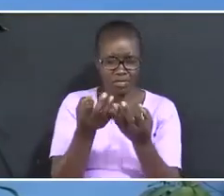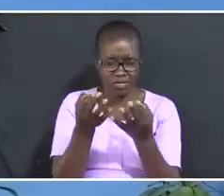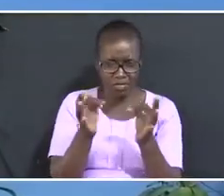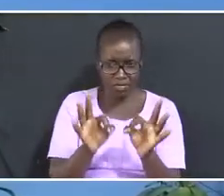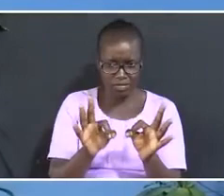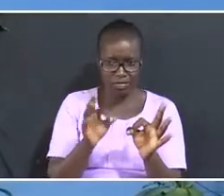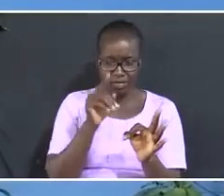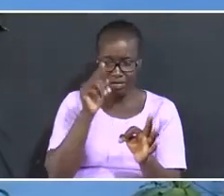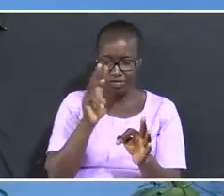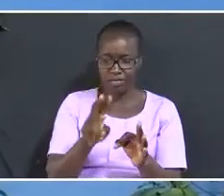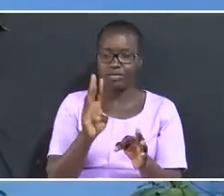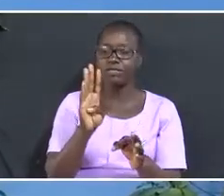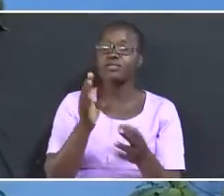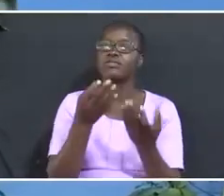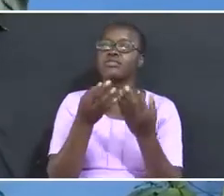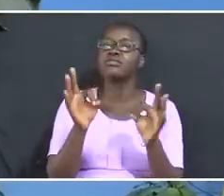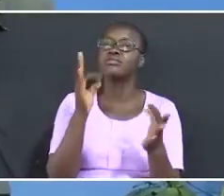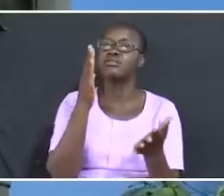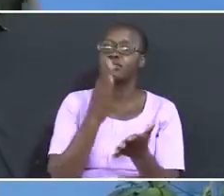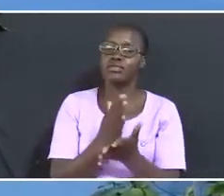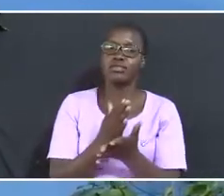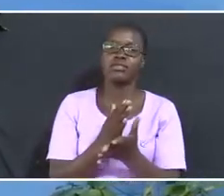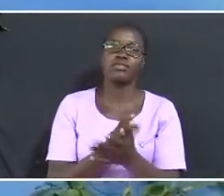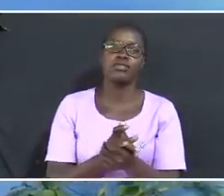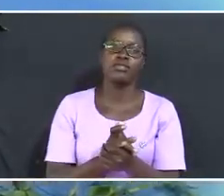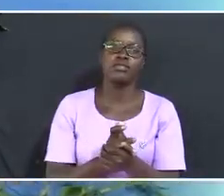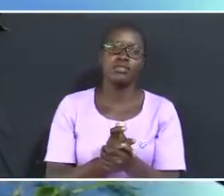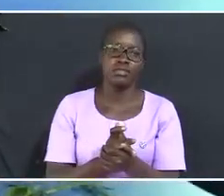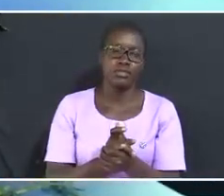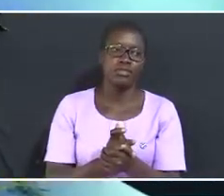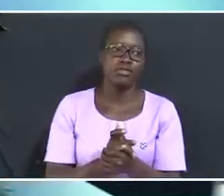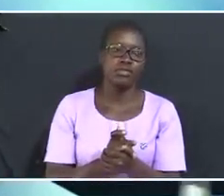free, you will be free indeed.